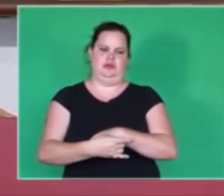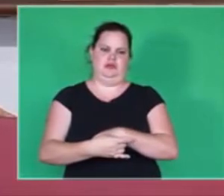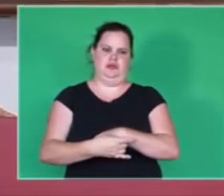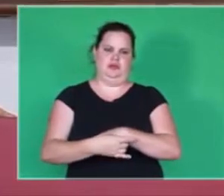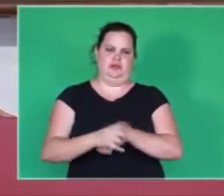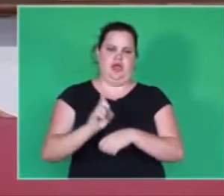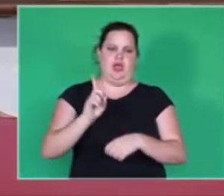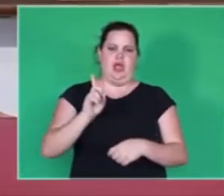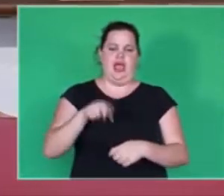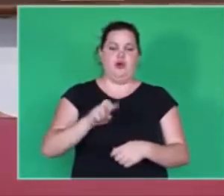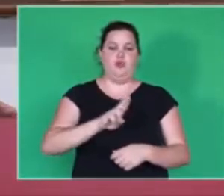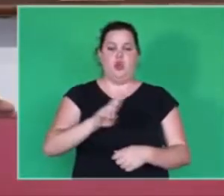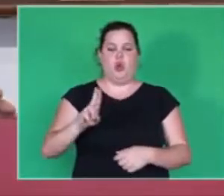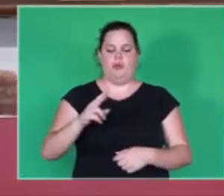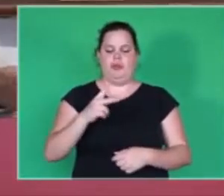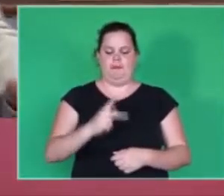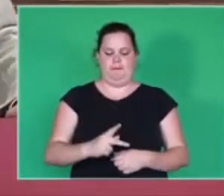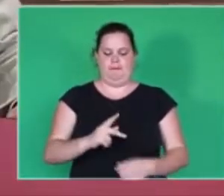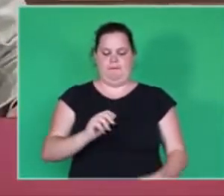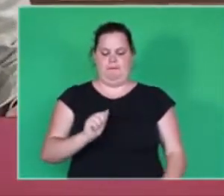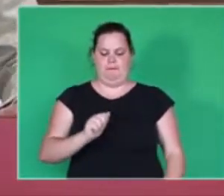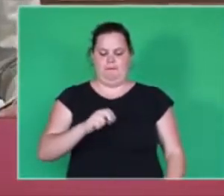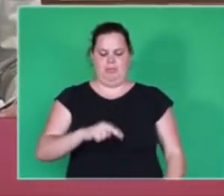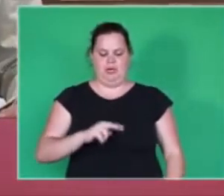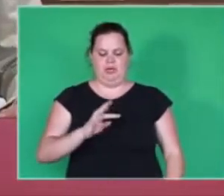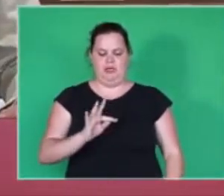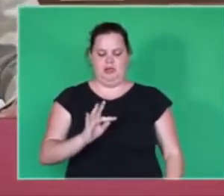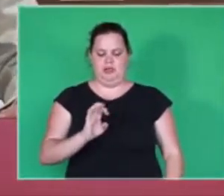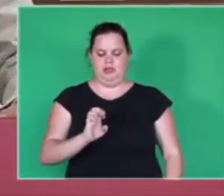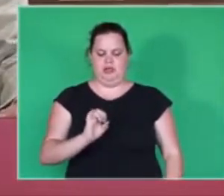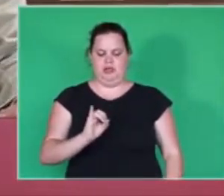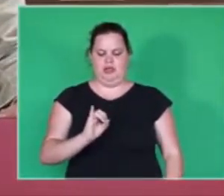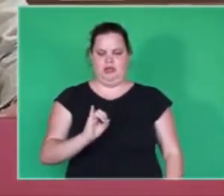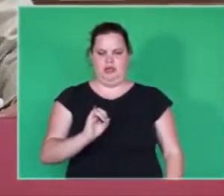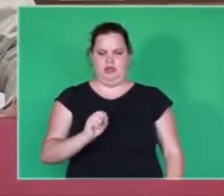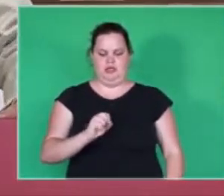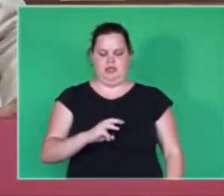This is called pantheism. This does not